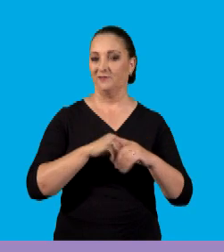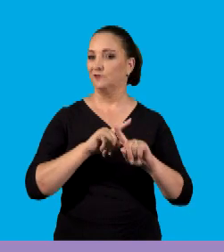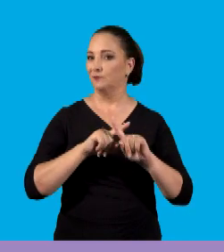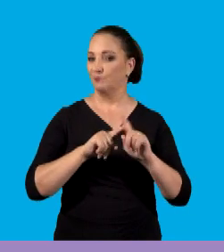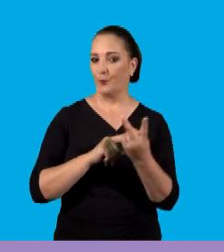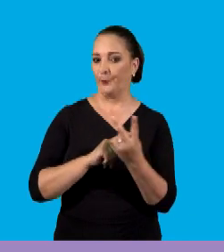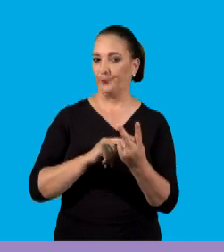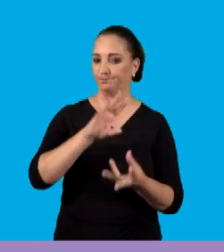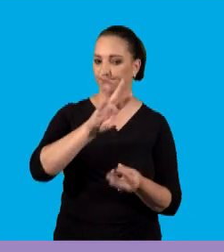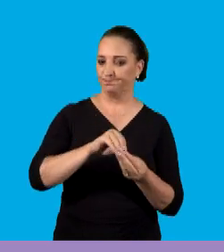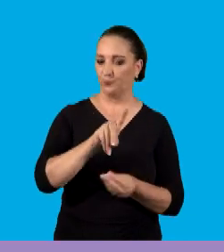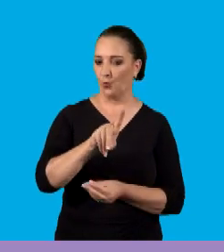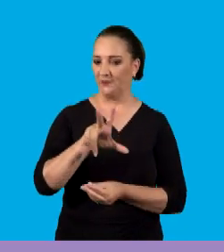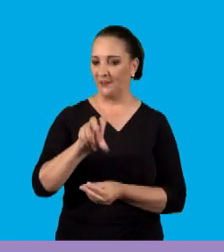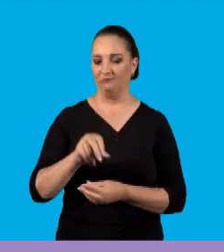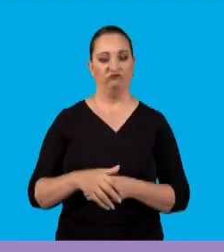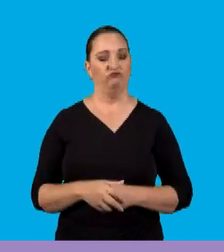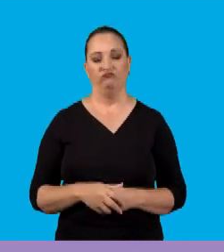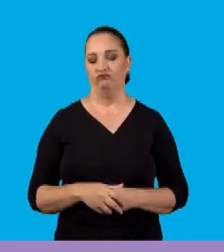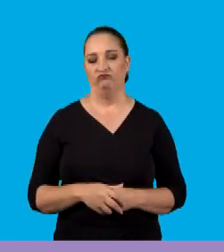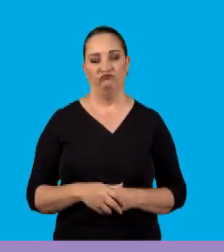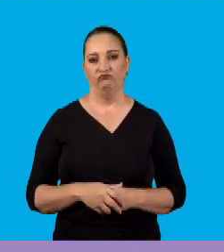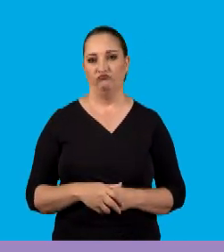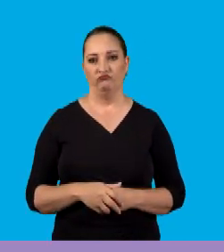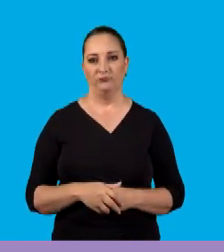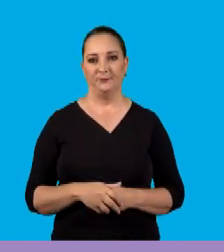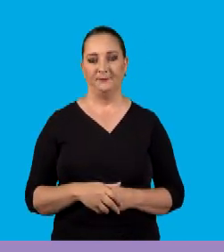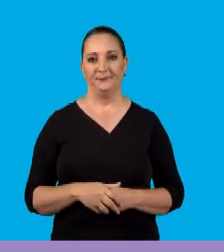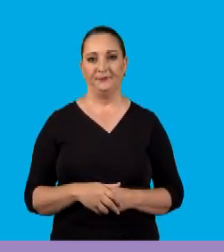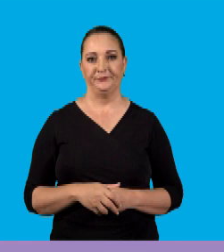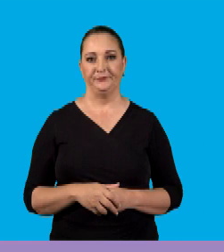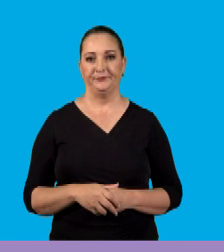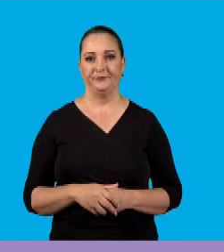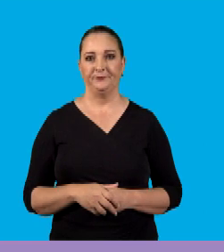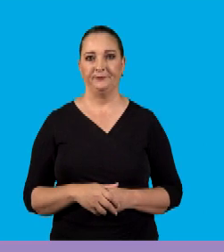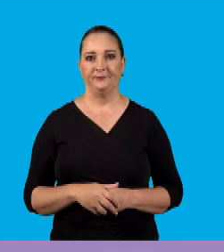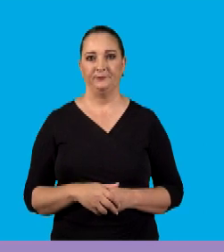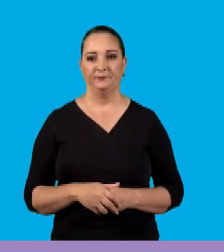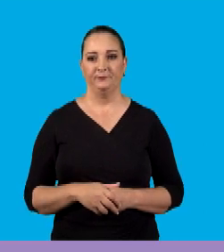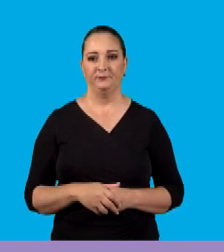are not equal to 180, not equal to 180